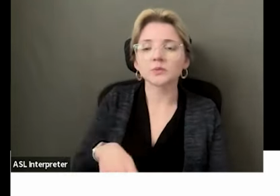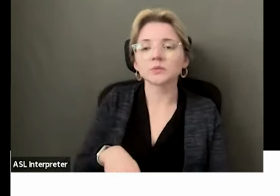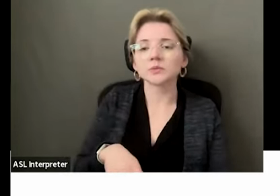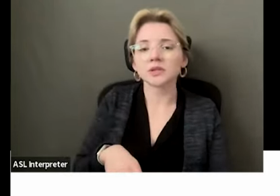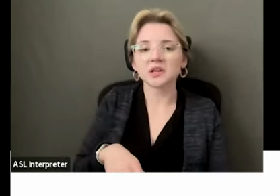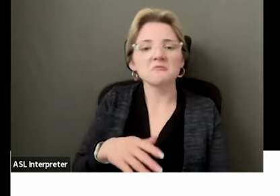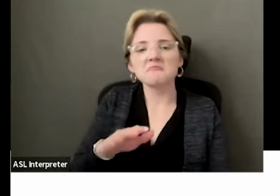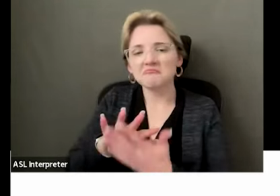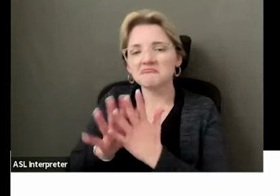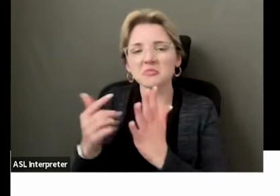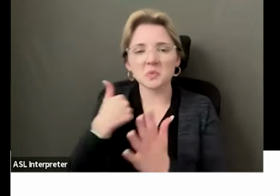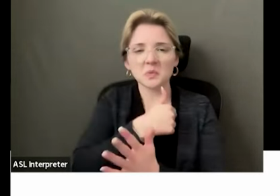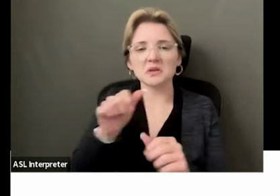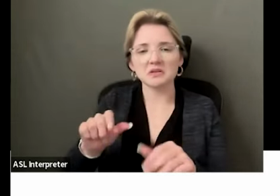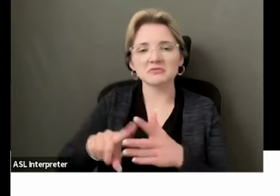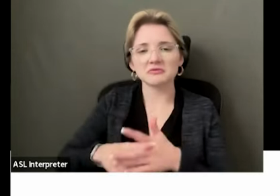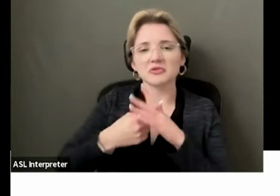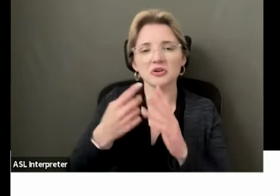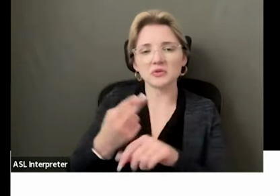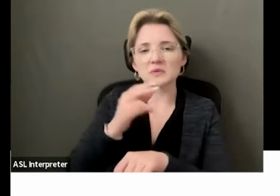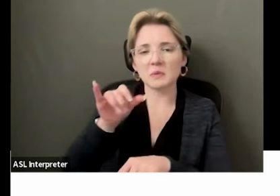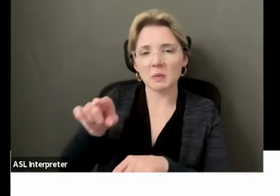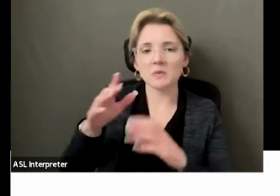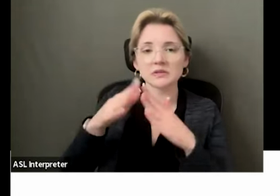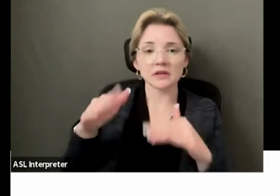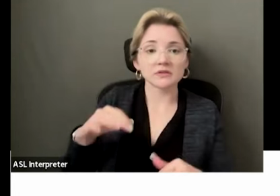start using those. Housing providers can start using those as,